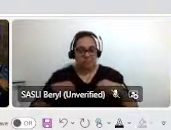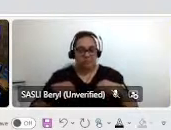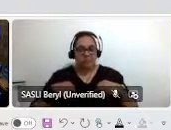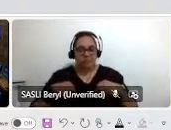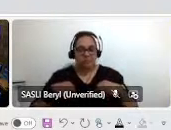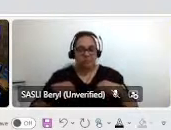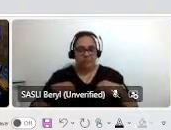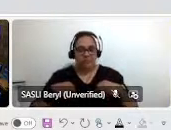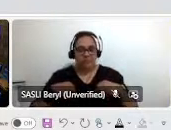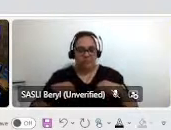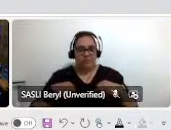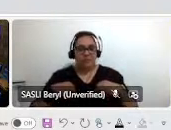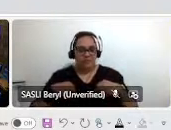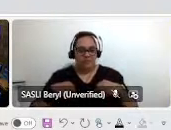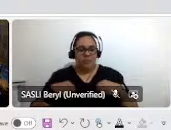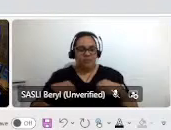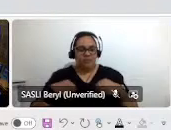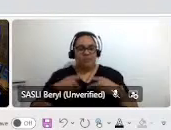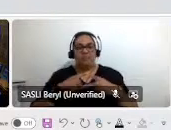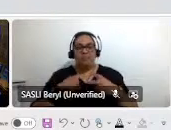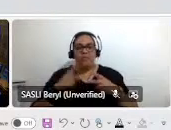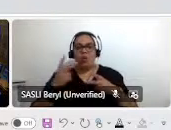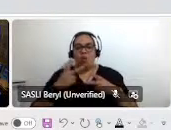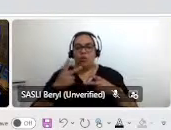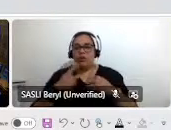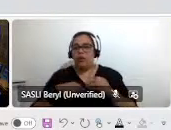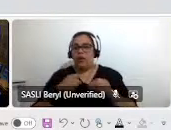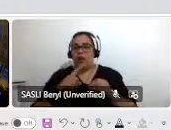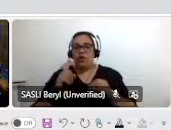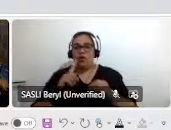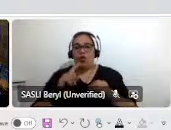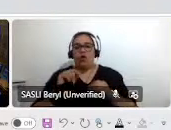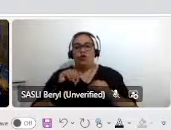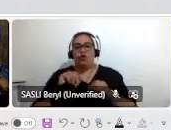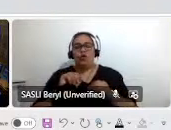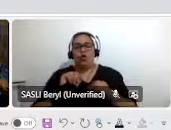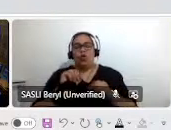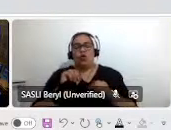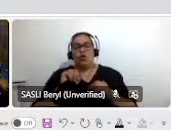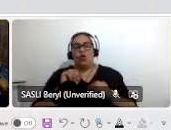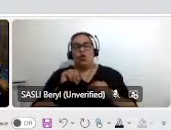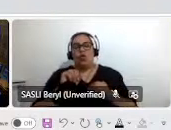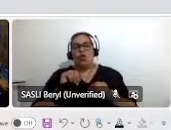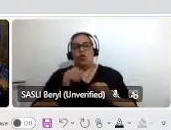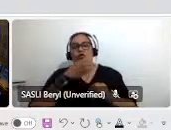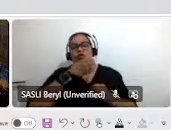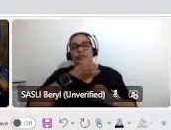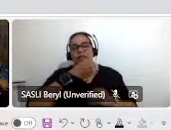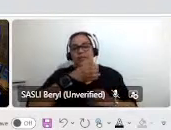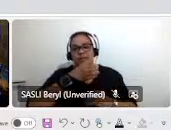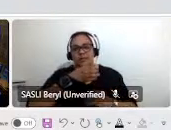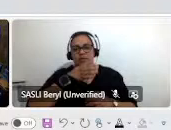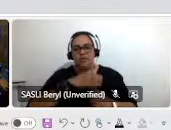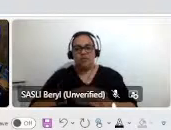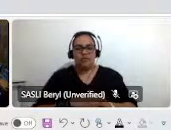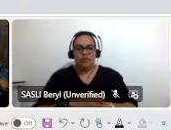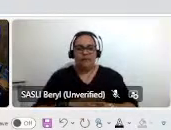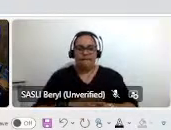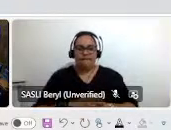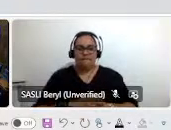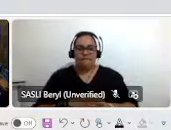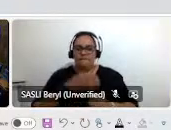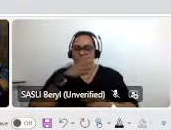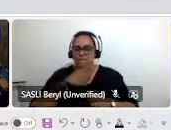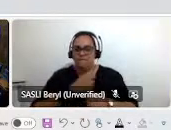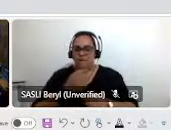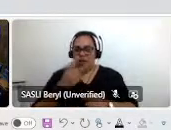Say about also the proliferation of ship-ins. Did you